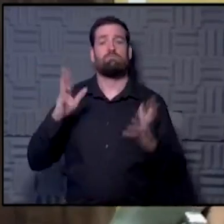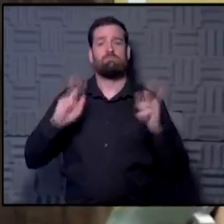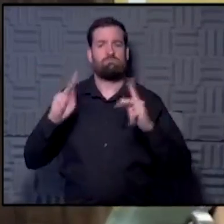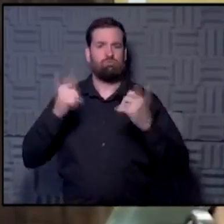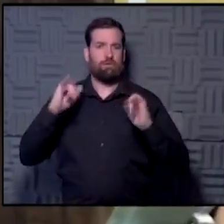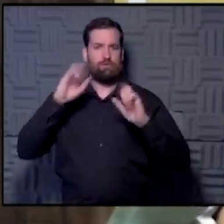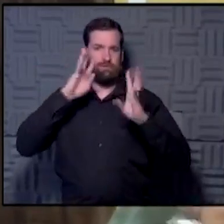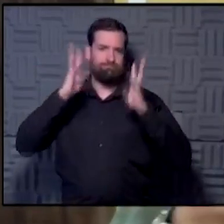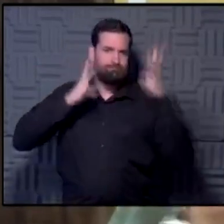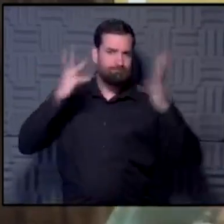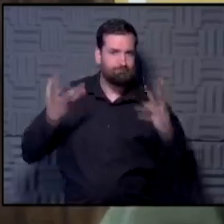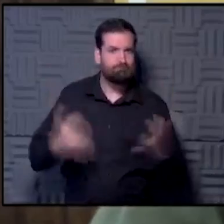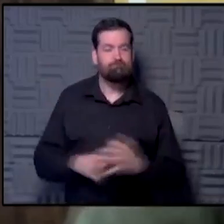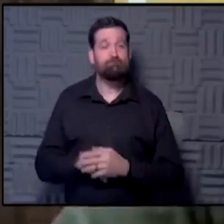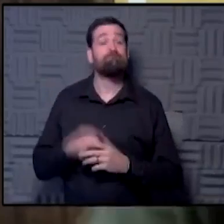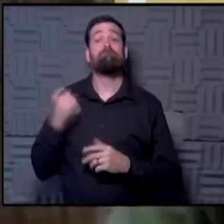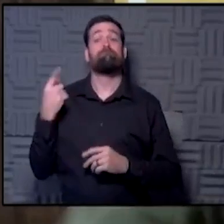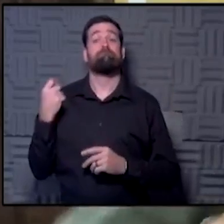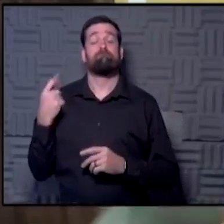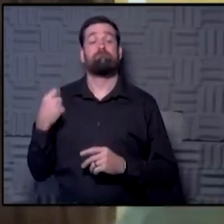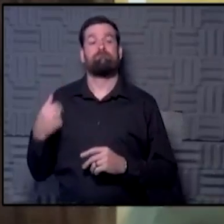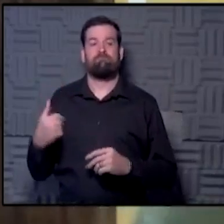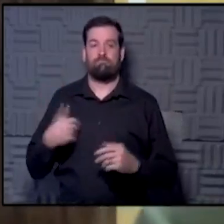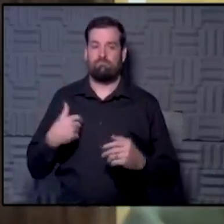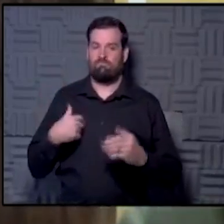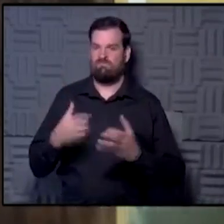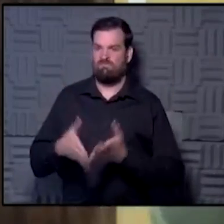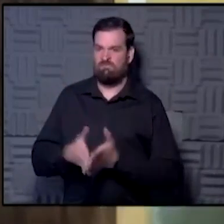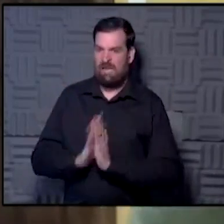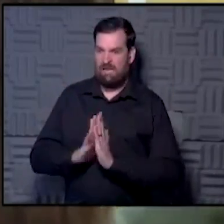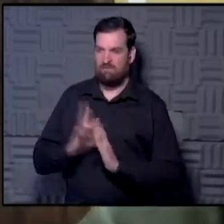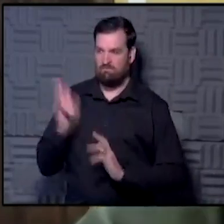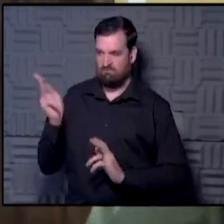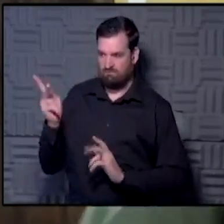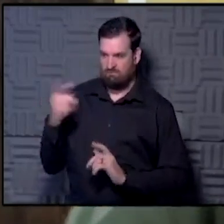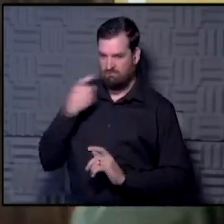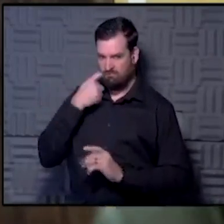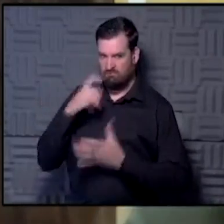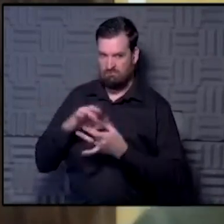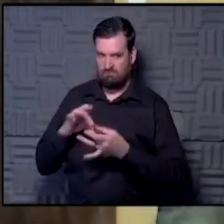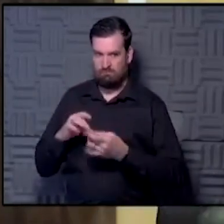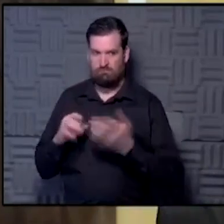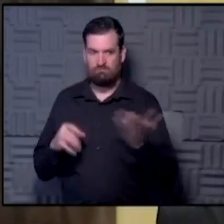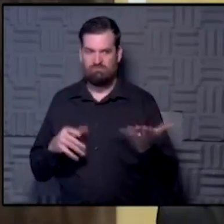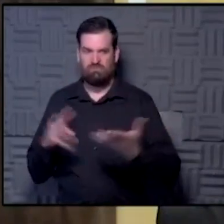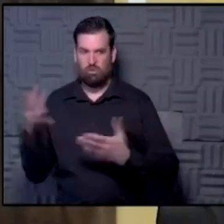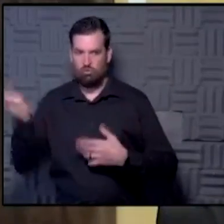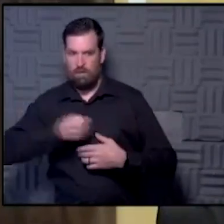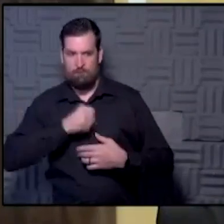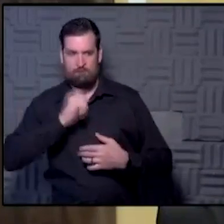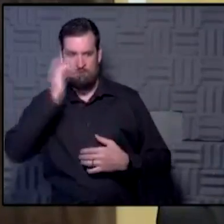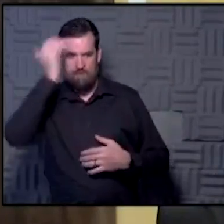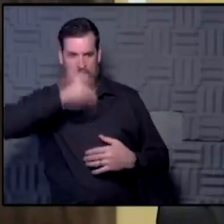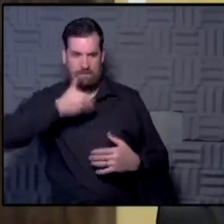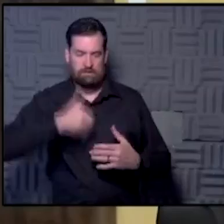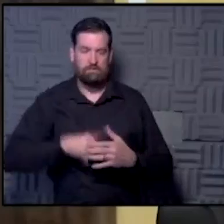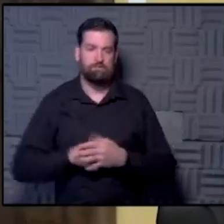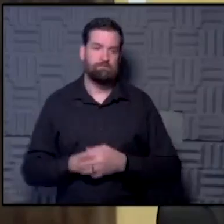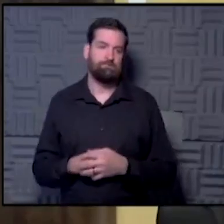creative. One of the things that, I would even add to what we both of you have said, I'm going to grab one of these masks really quick,